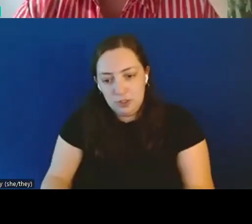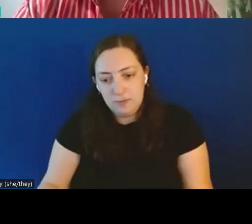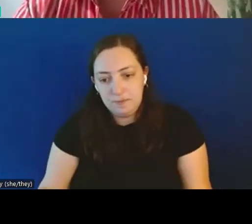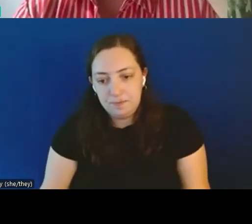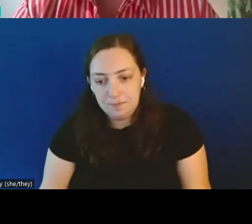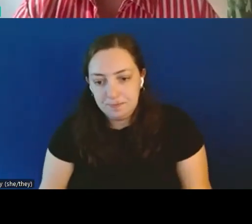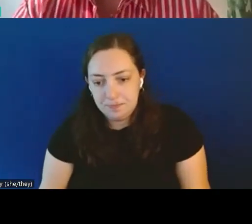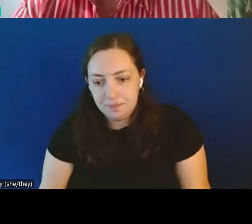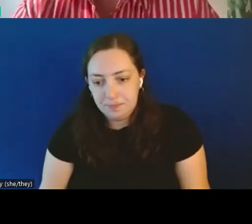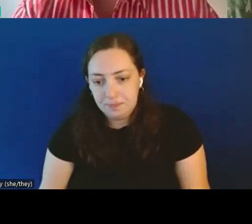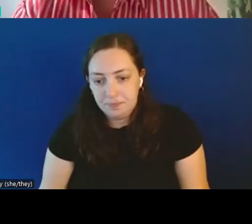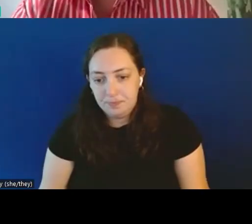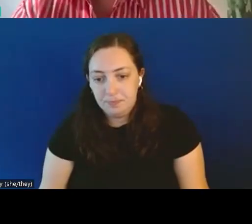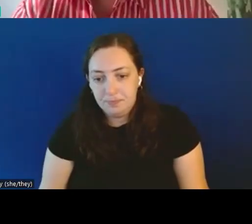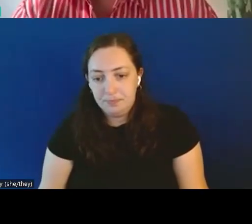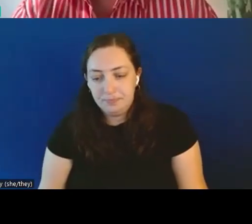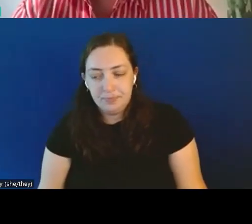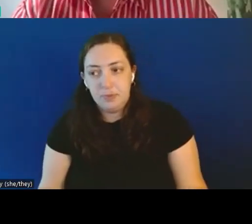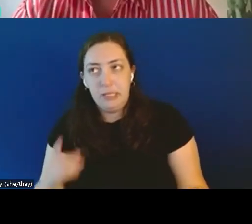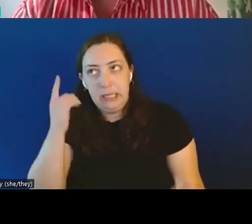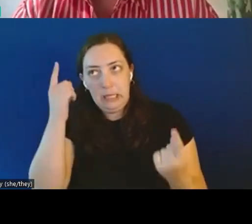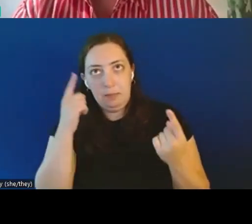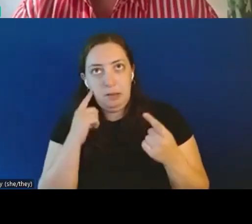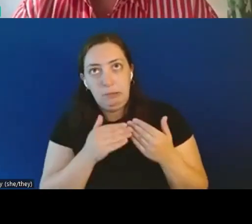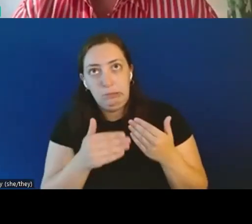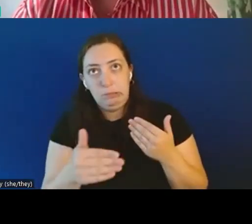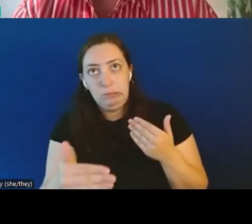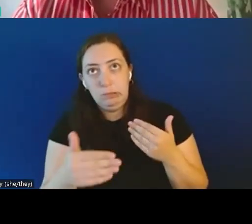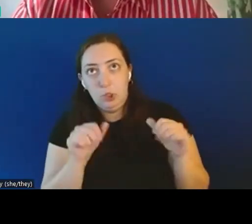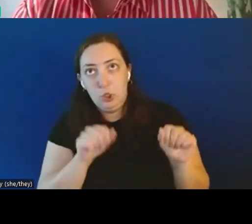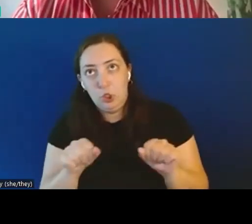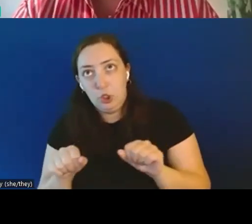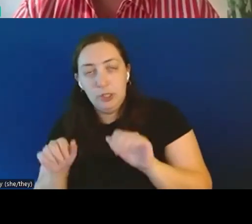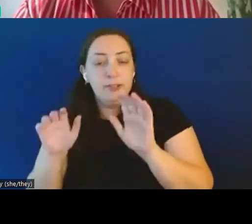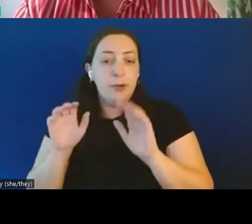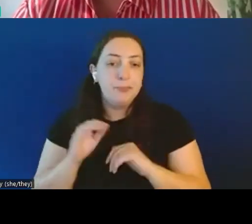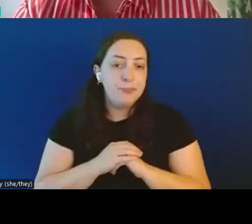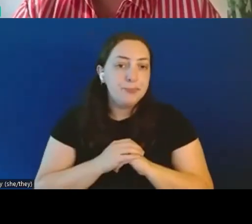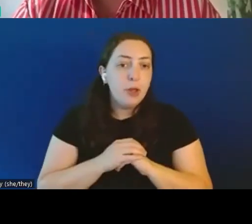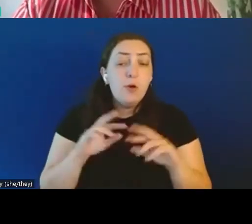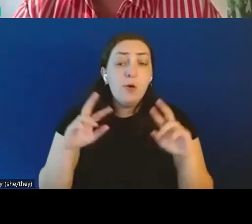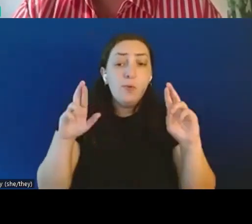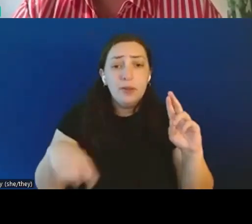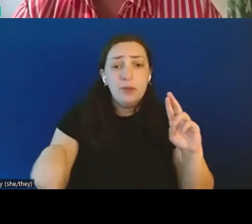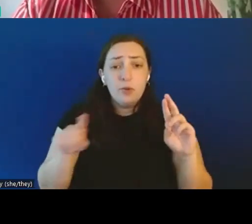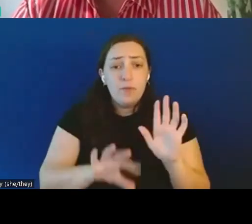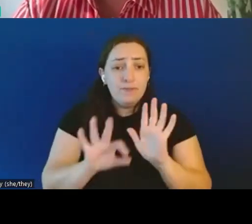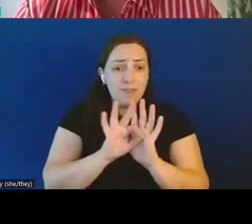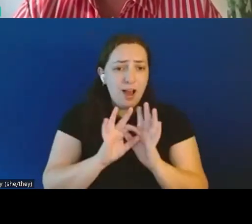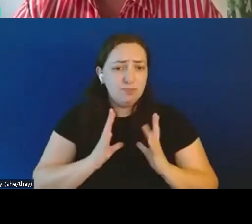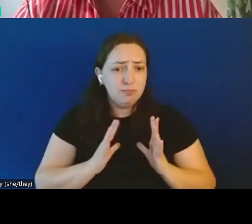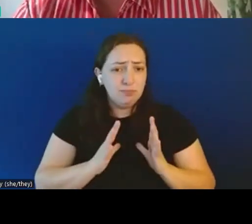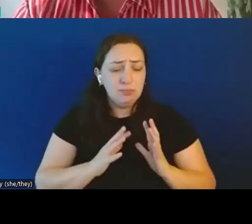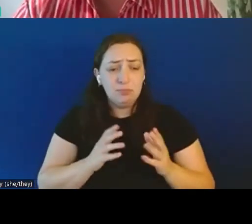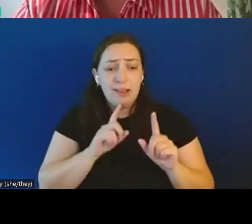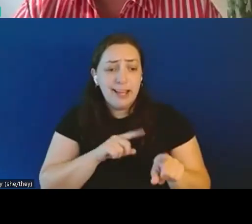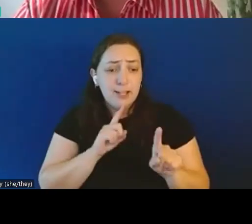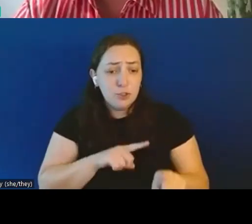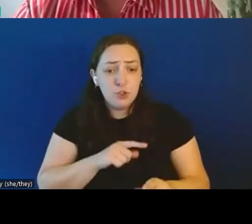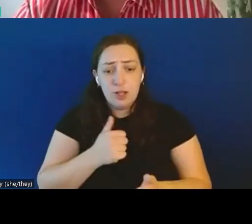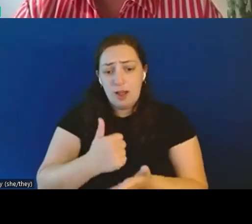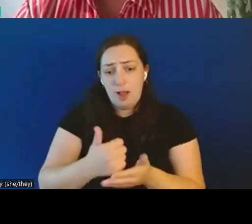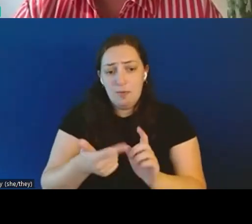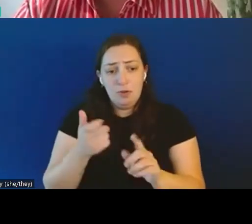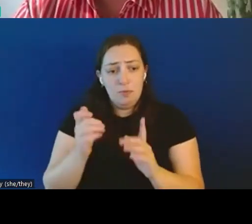if scenarios in those resources as well. So hopefully you find a lot of answers and help from